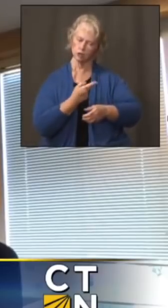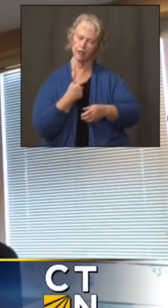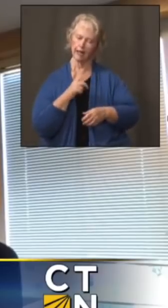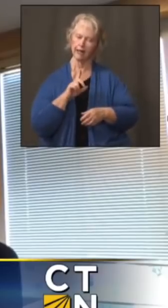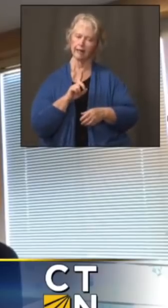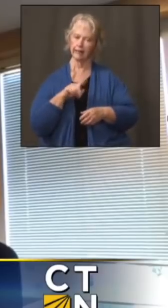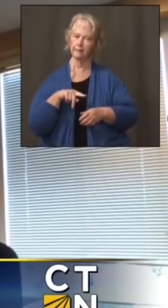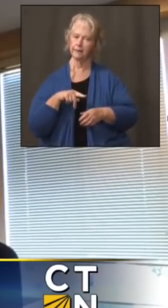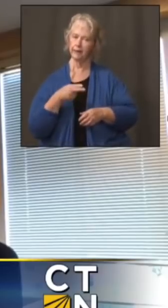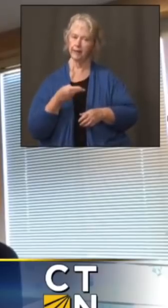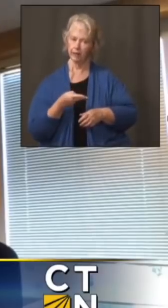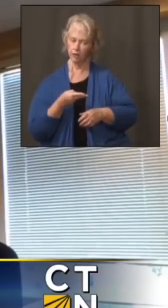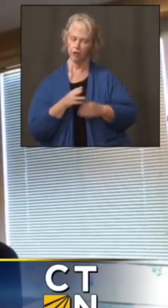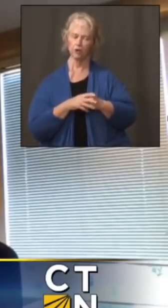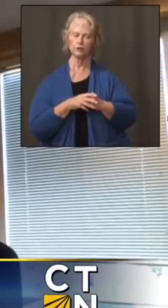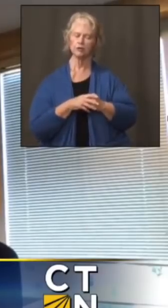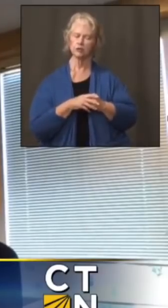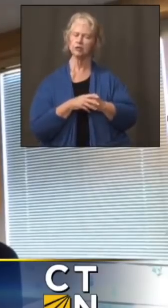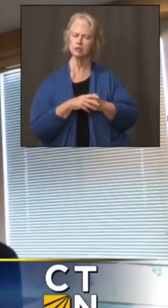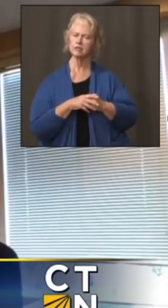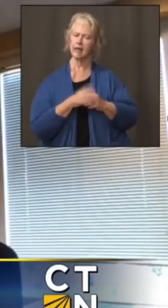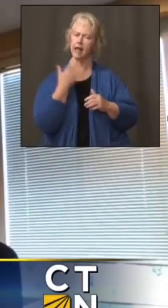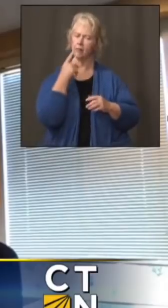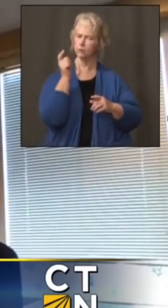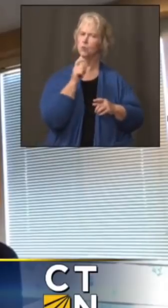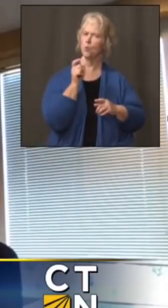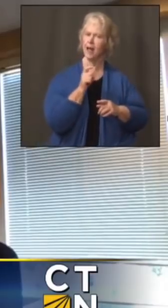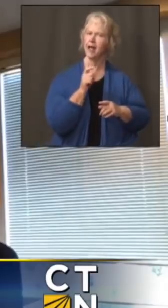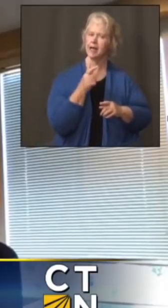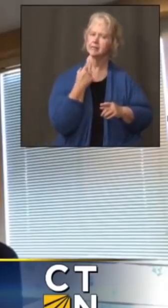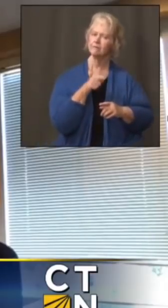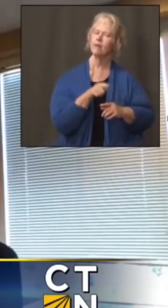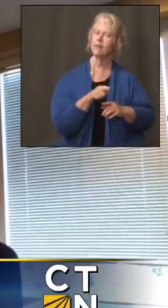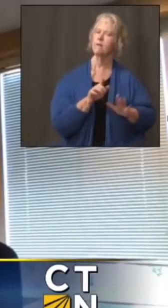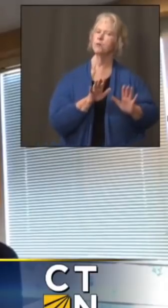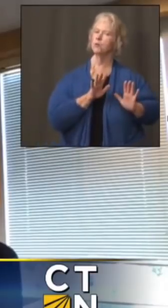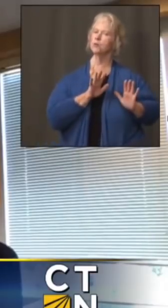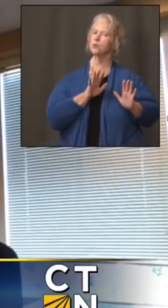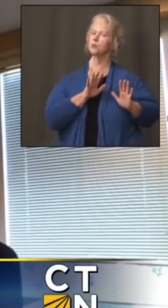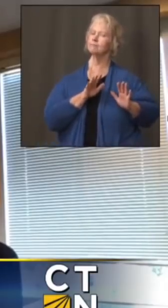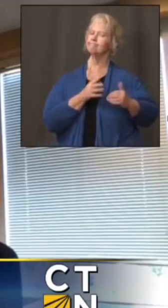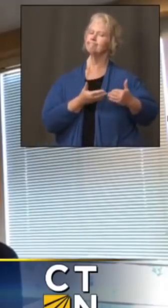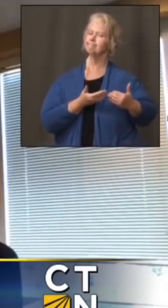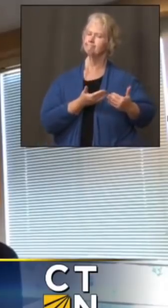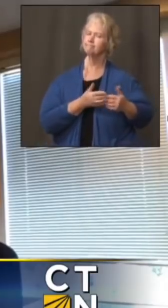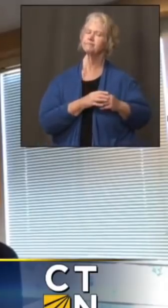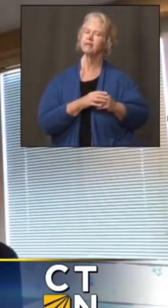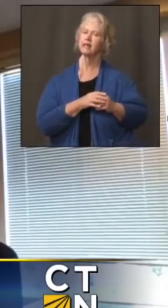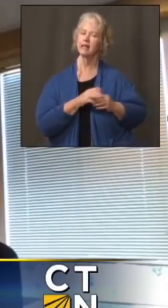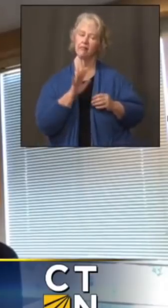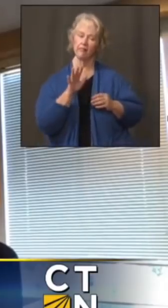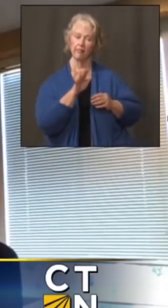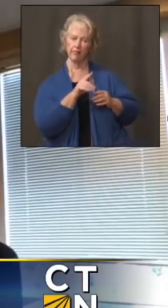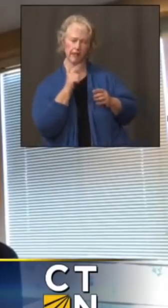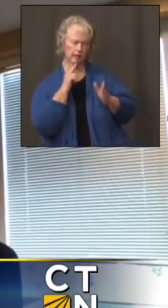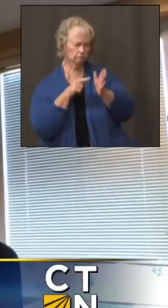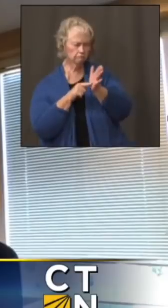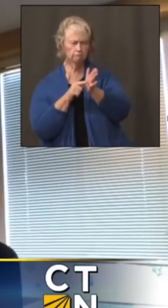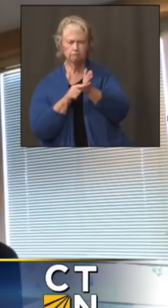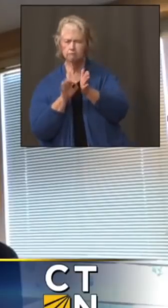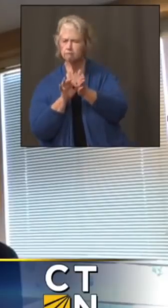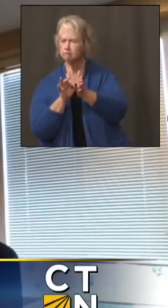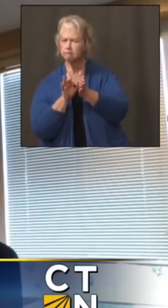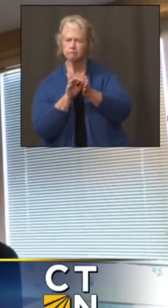DPH. I think they're wise to take some of those steps, particularly if, their contact tracing and information on the